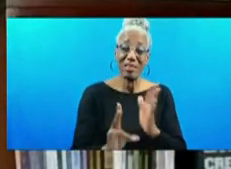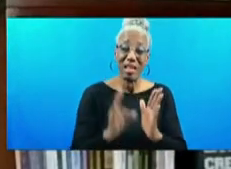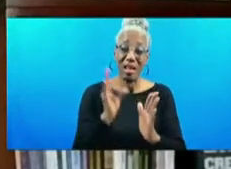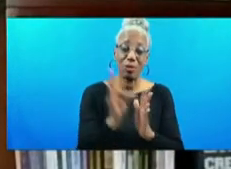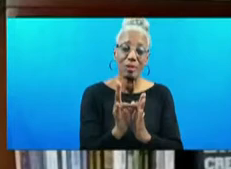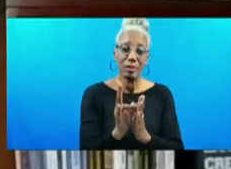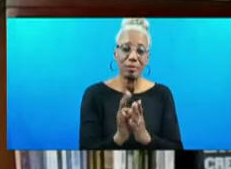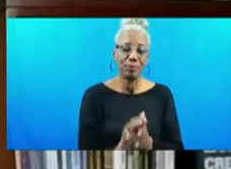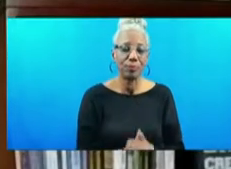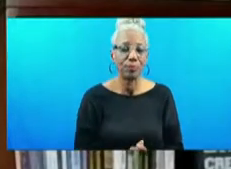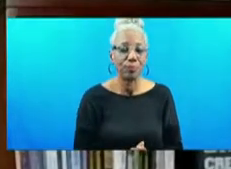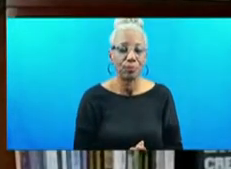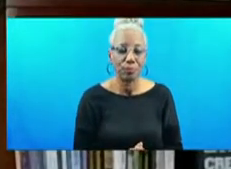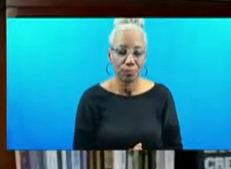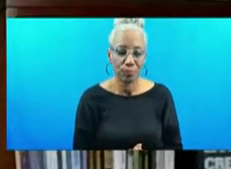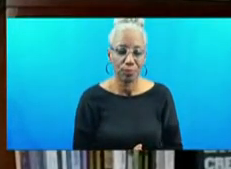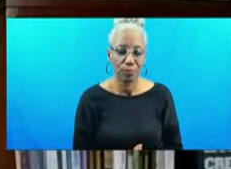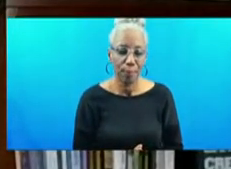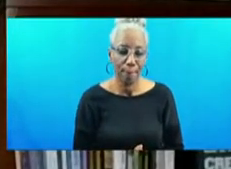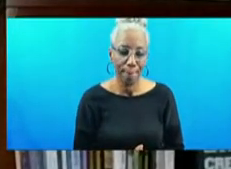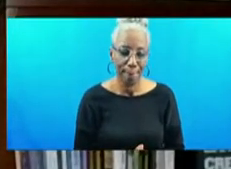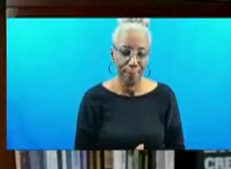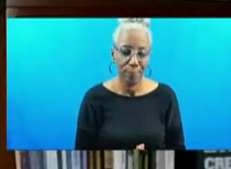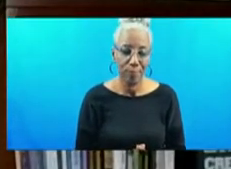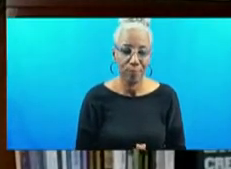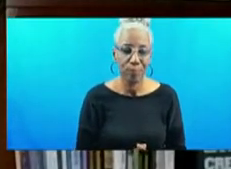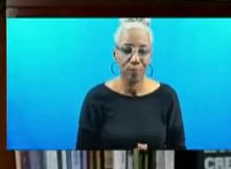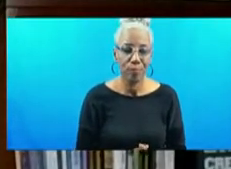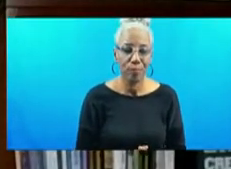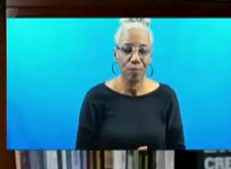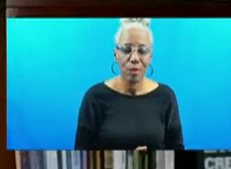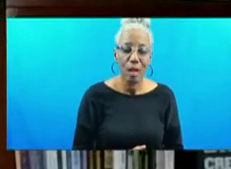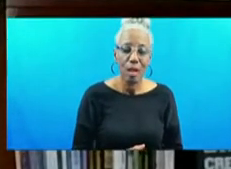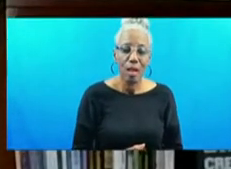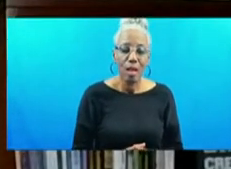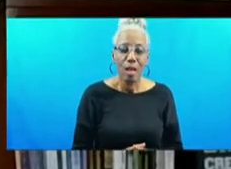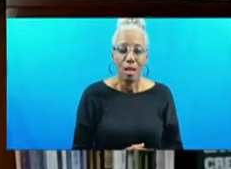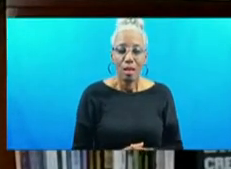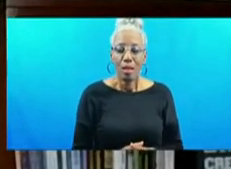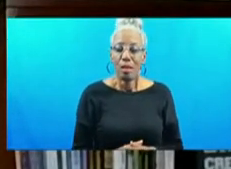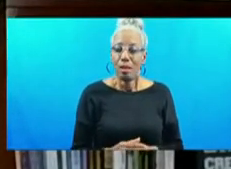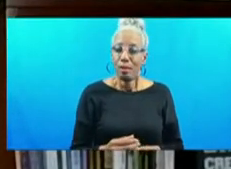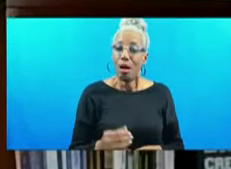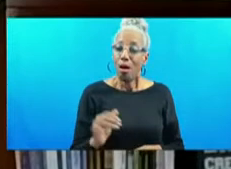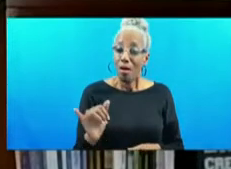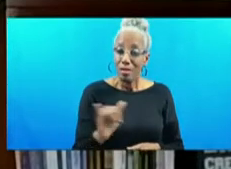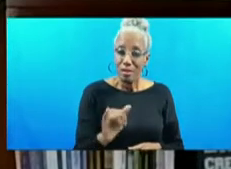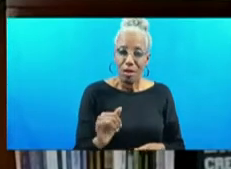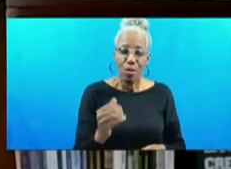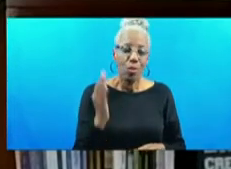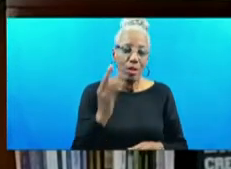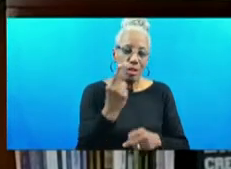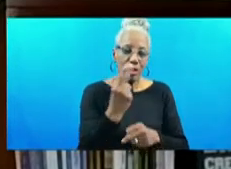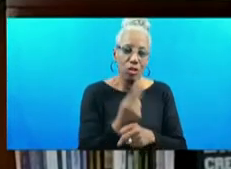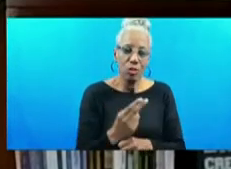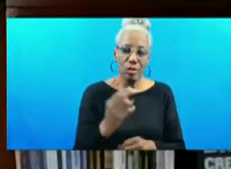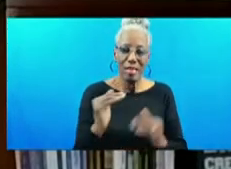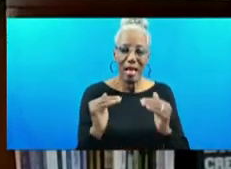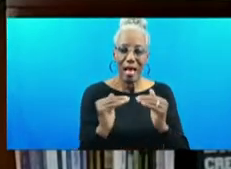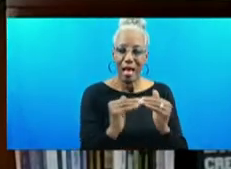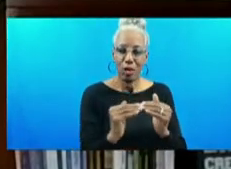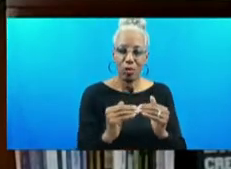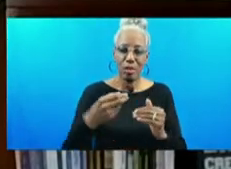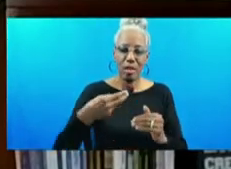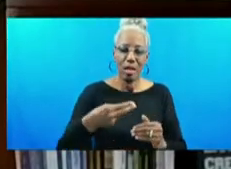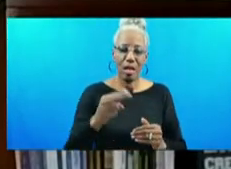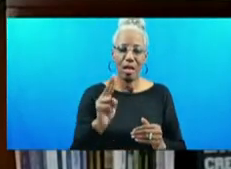and working with the Children's Opportunity Fund, is those equity hubs. The equity hubs in so many ways have really just